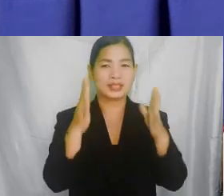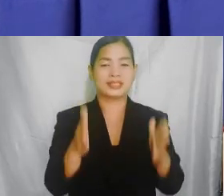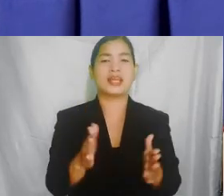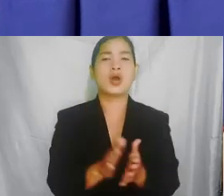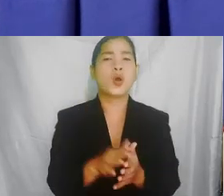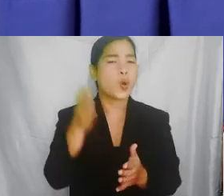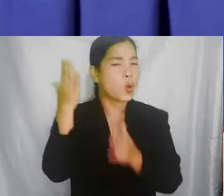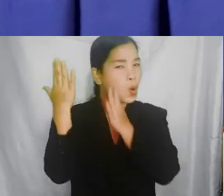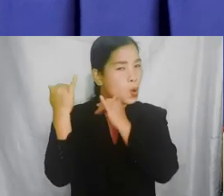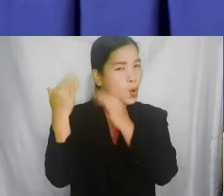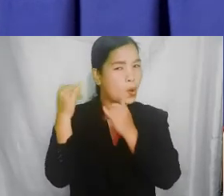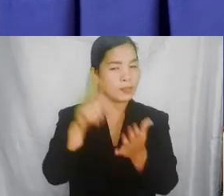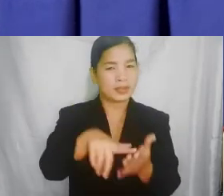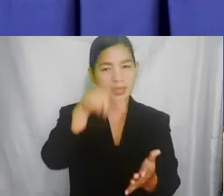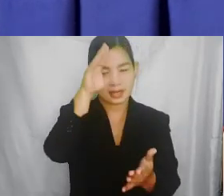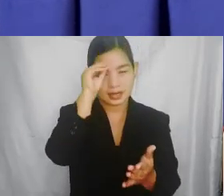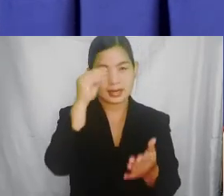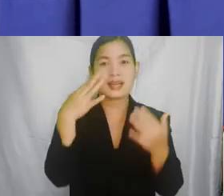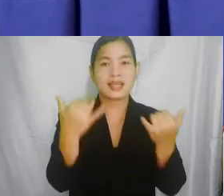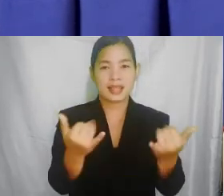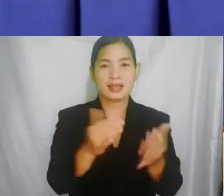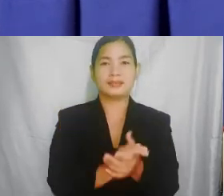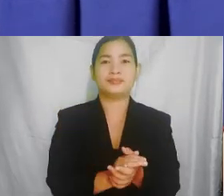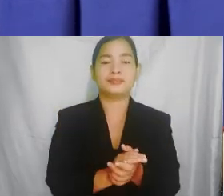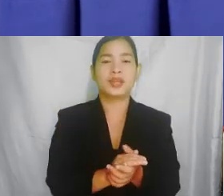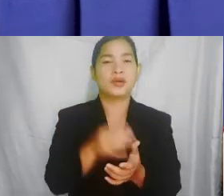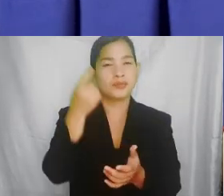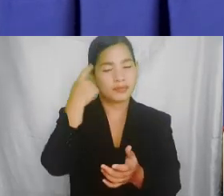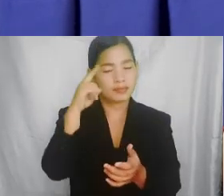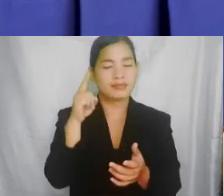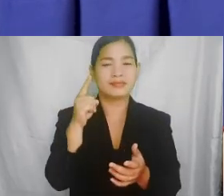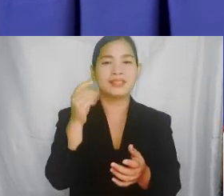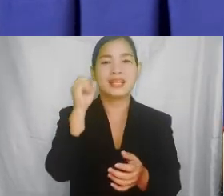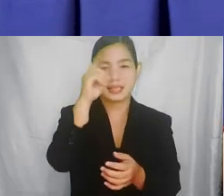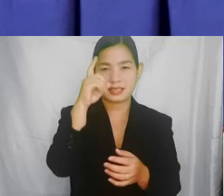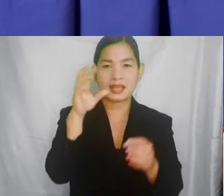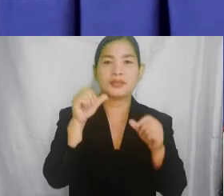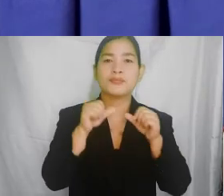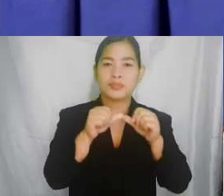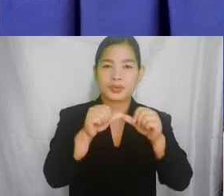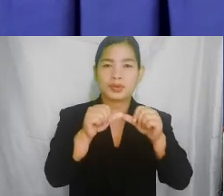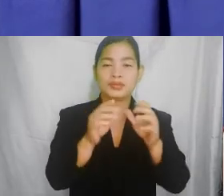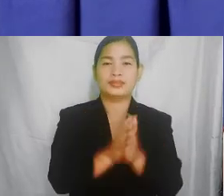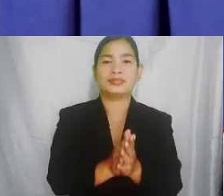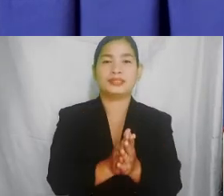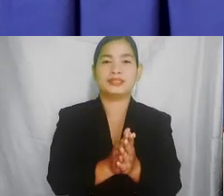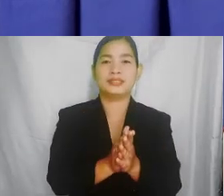listeners for tuning in. Hope you learned something today. For you to understand